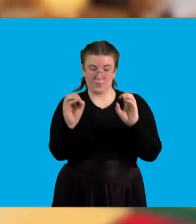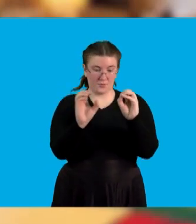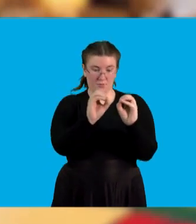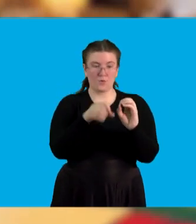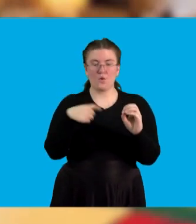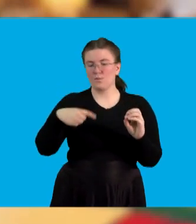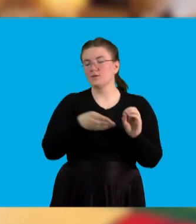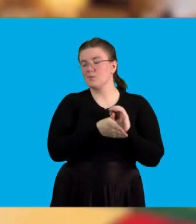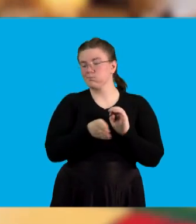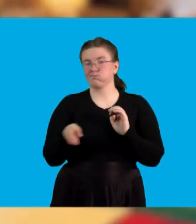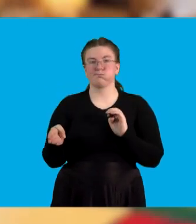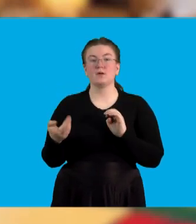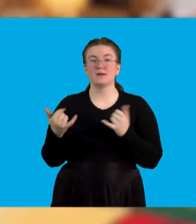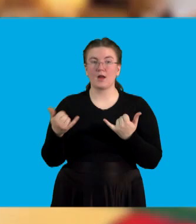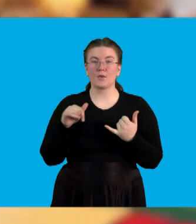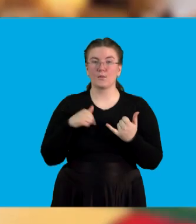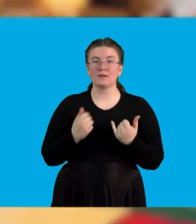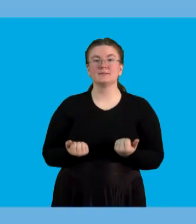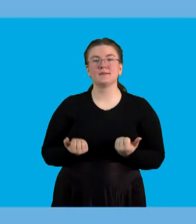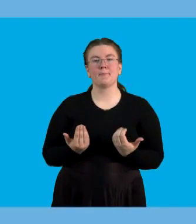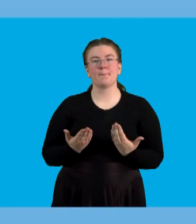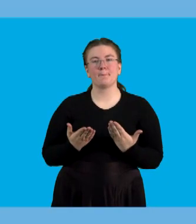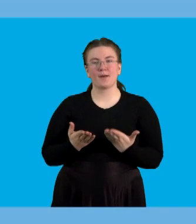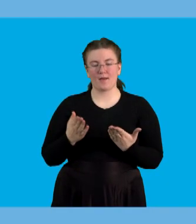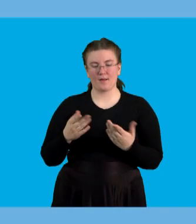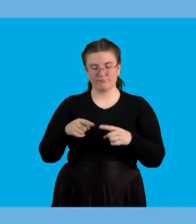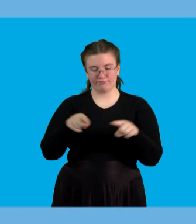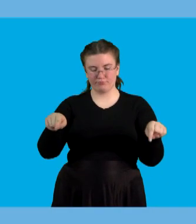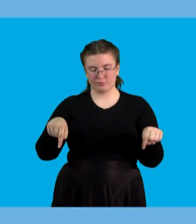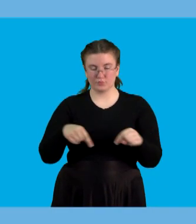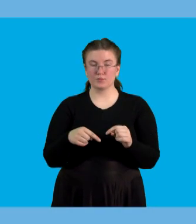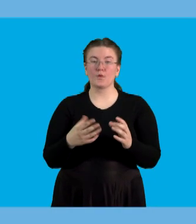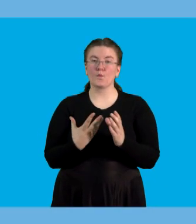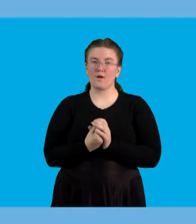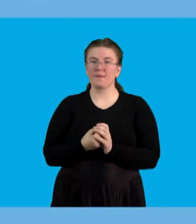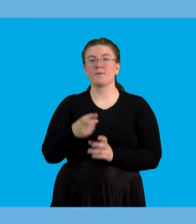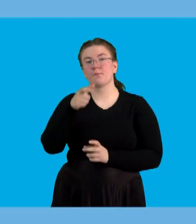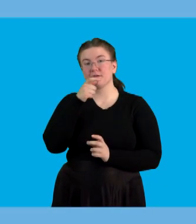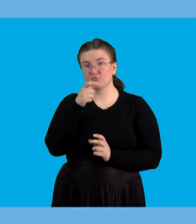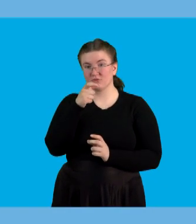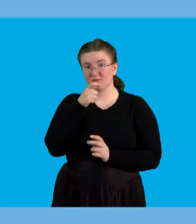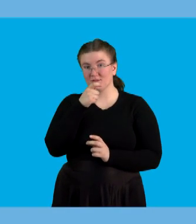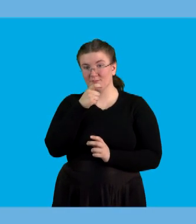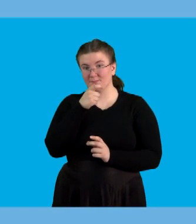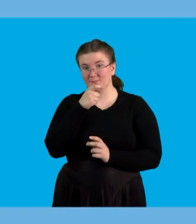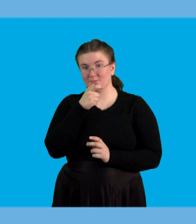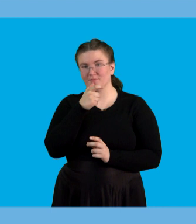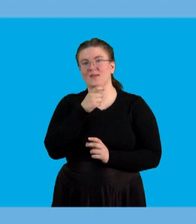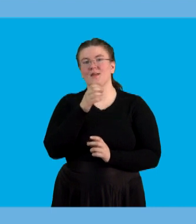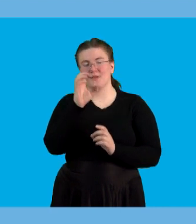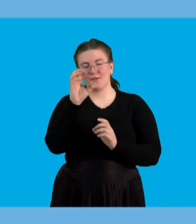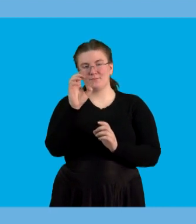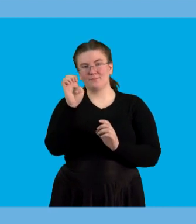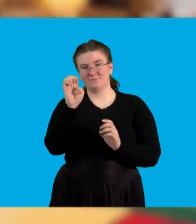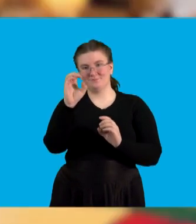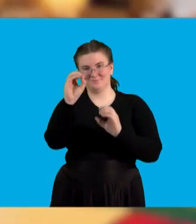there. So once we start now supplying those or that circuit with an energy source, the electrons will then start to move in